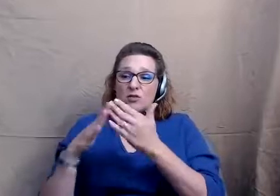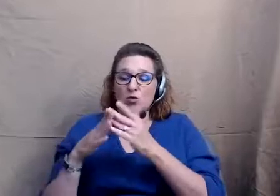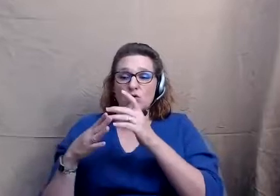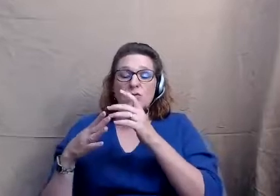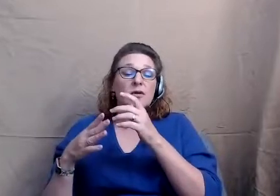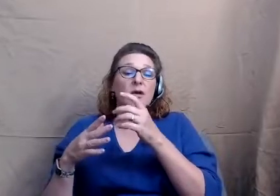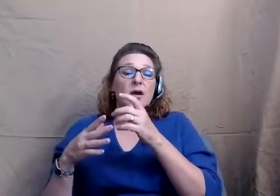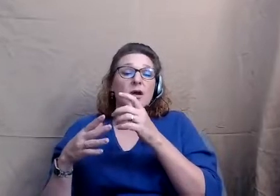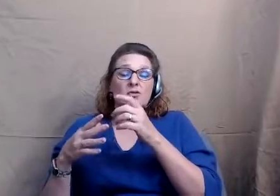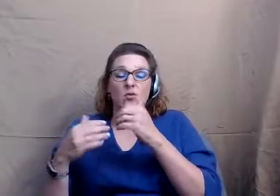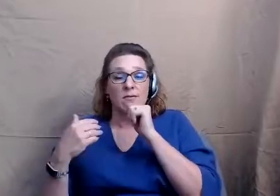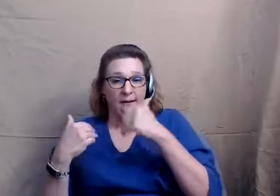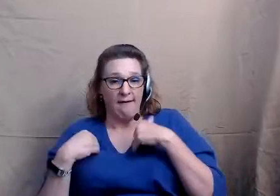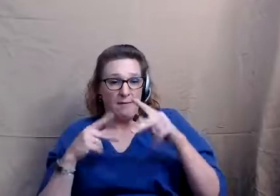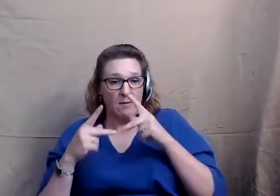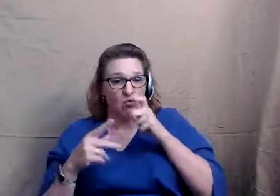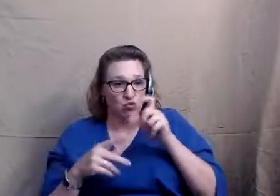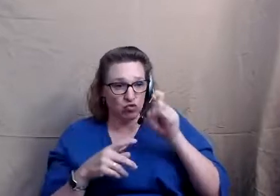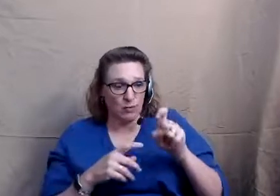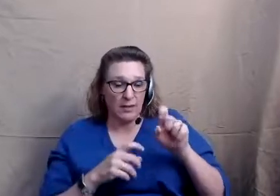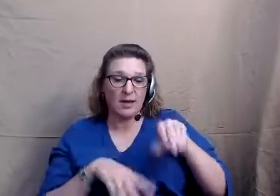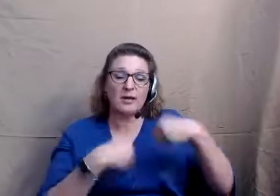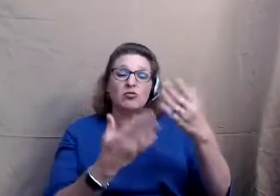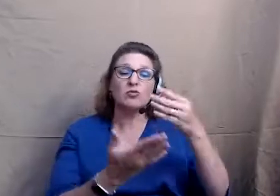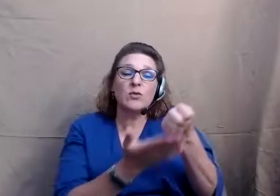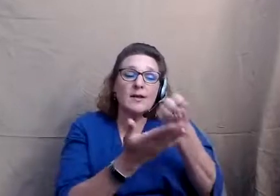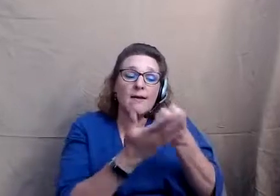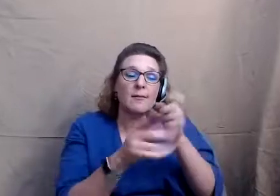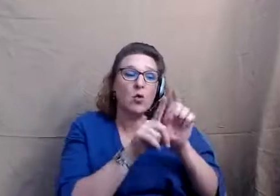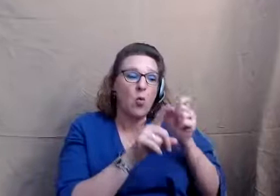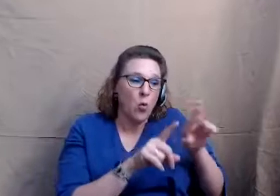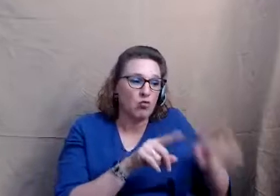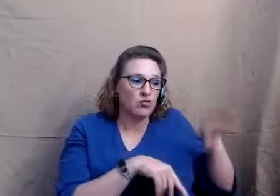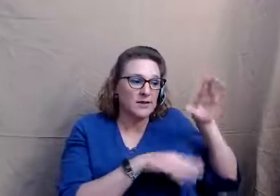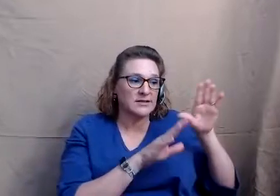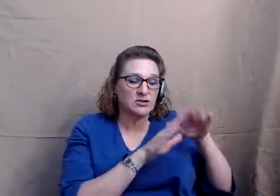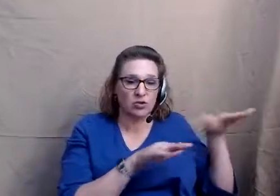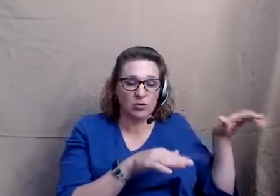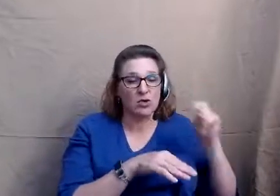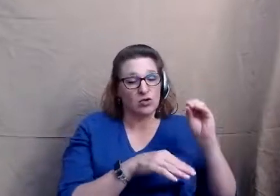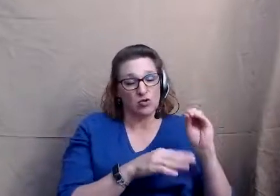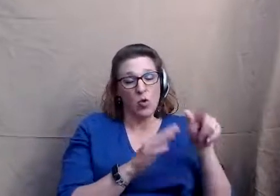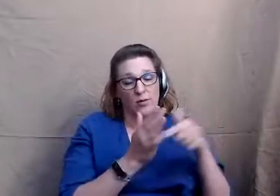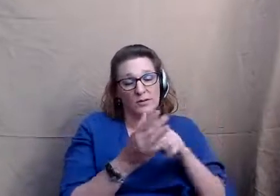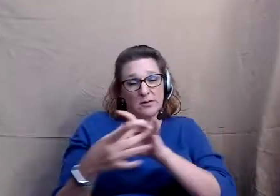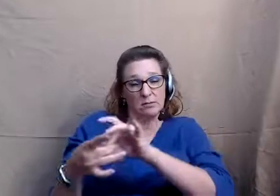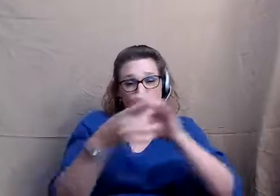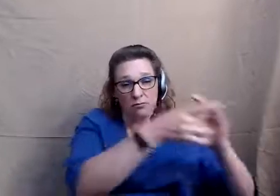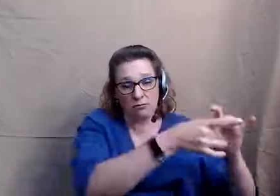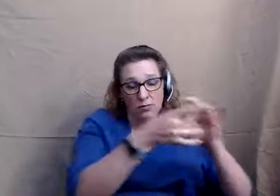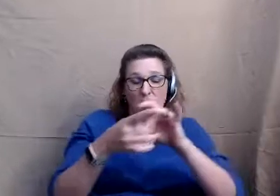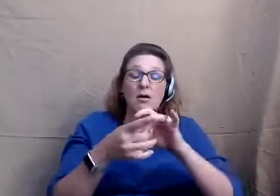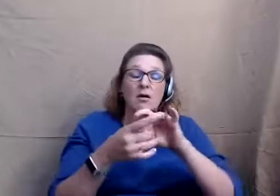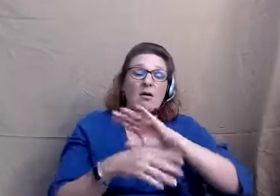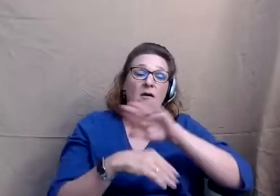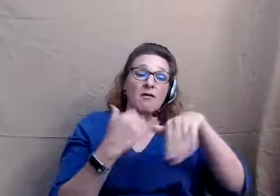and contributing to the economy. And community instability is highly correlated with the perpetration and victimization of